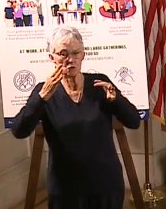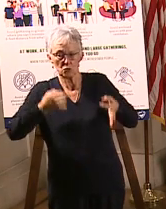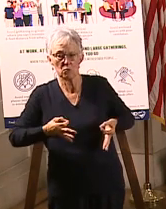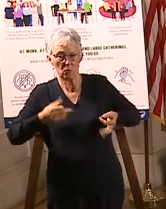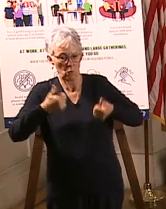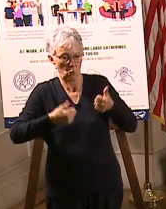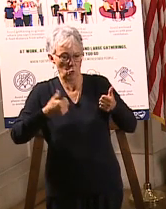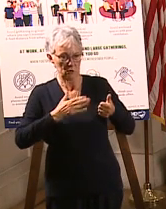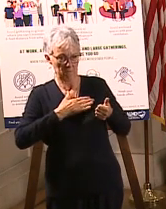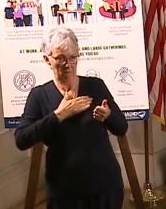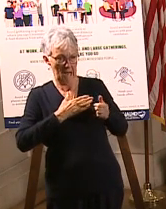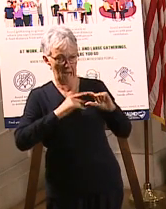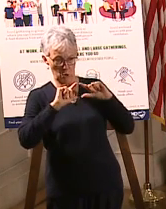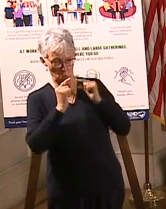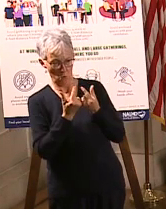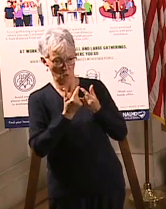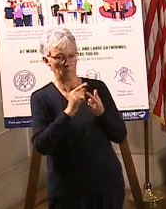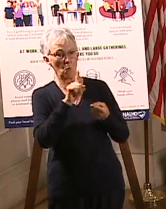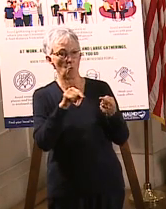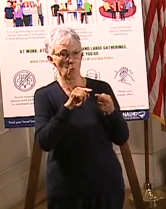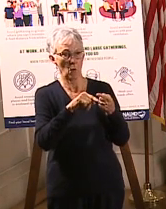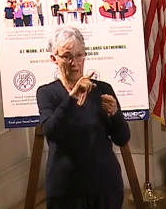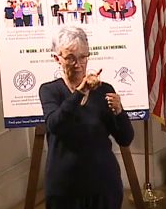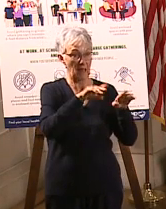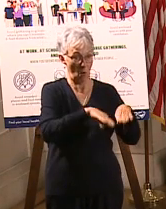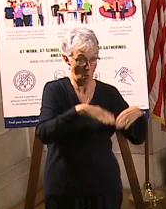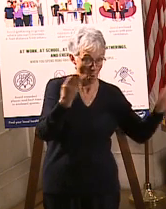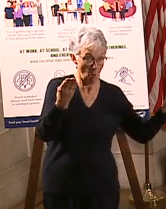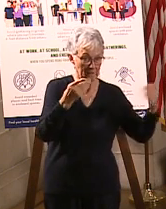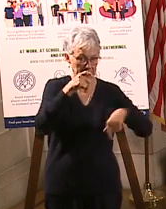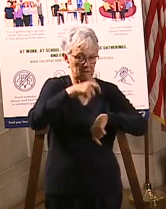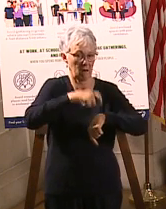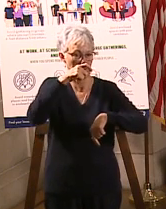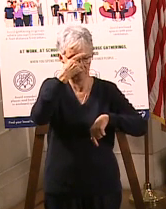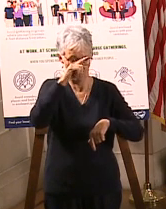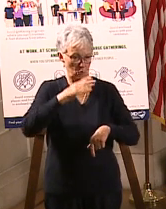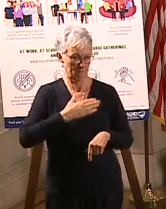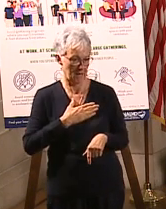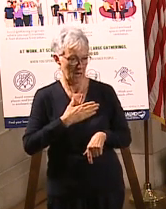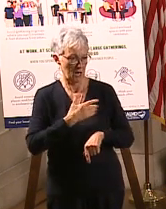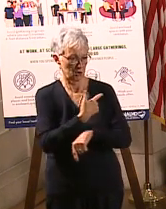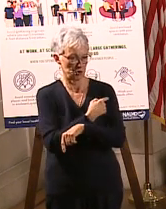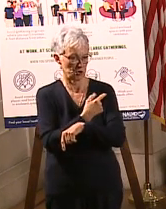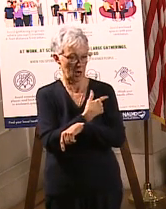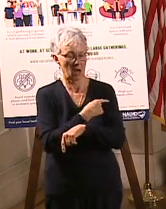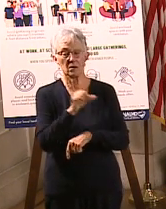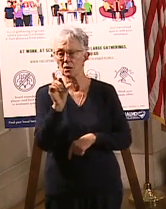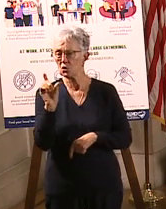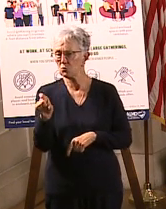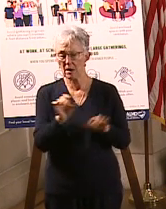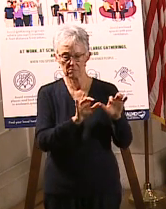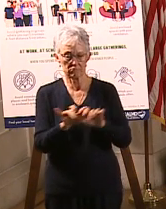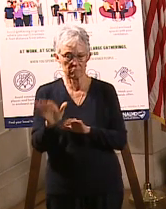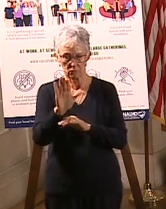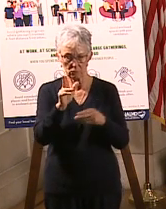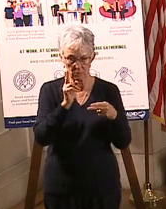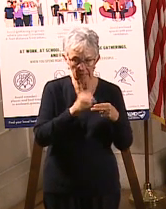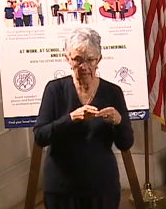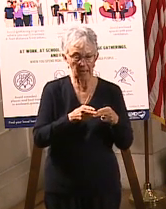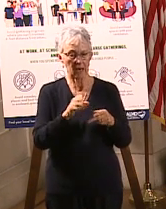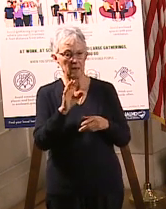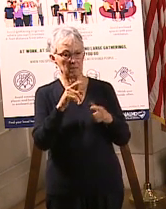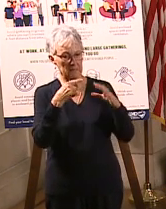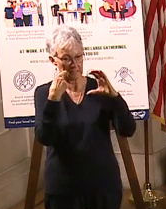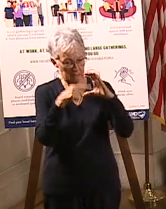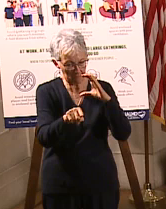they are in and when their phase is open. Some of that information includes name, date of birth, email address, phone number, occupation, and